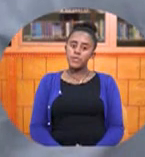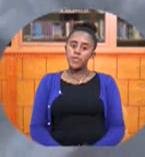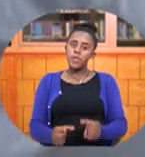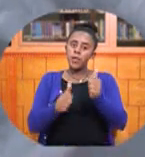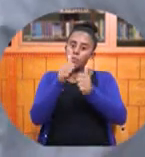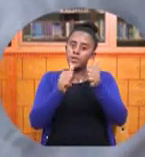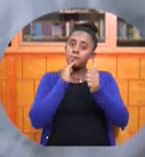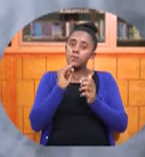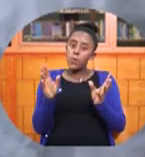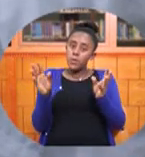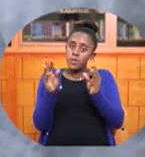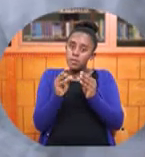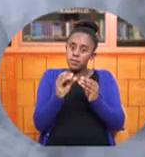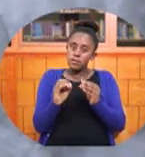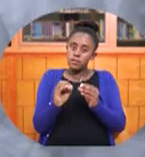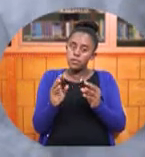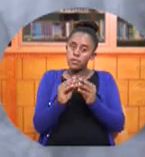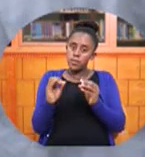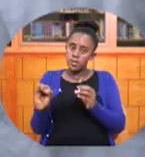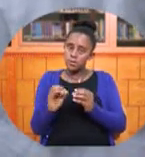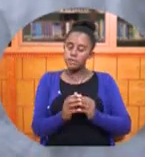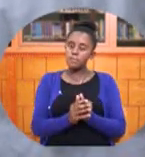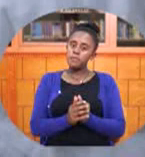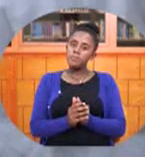which is consisting